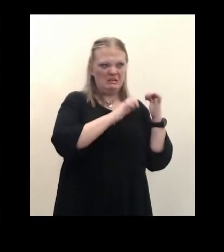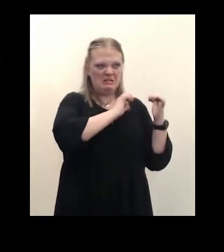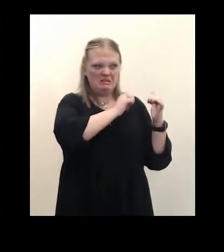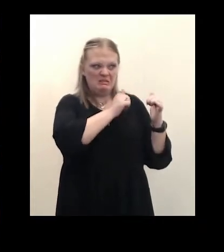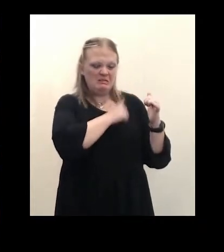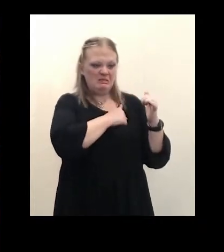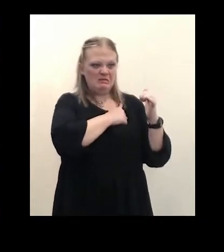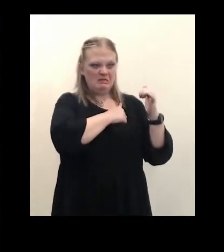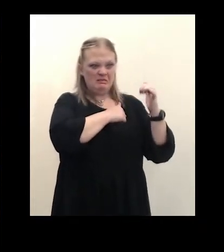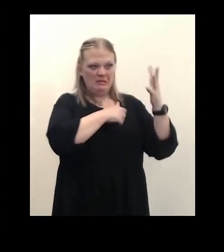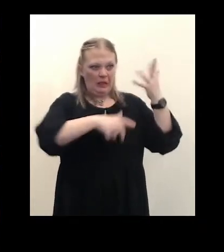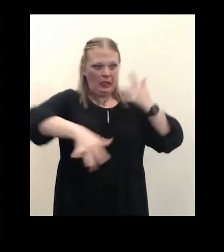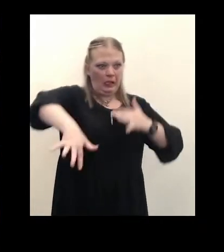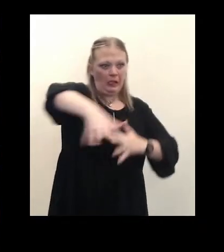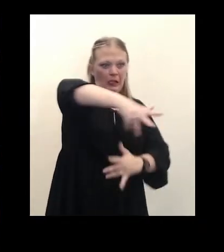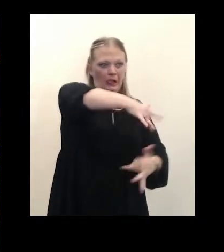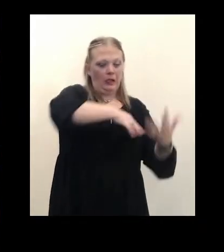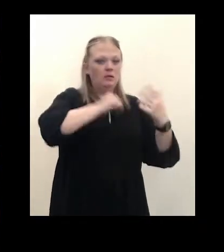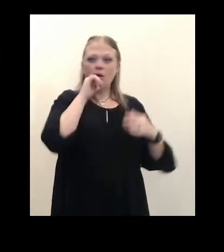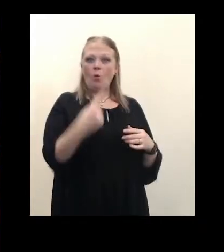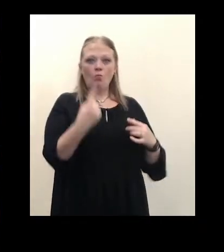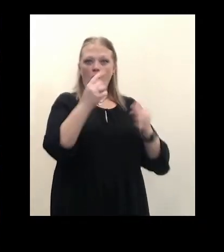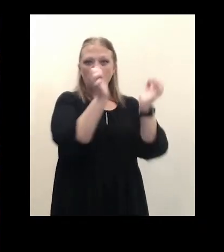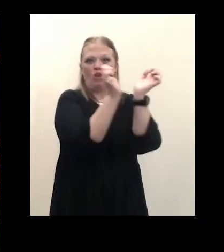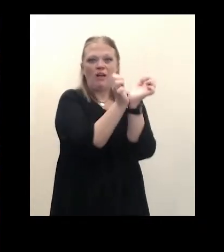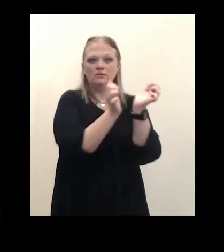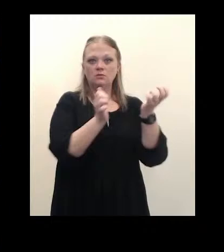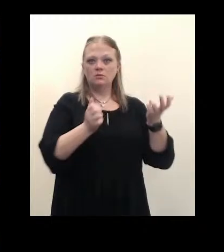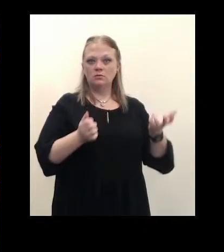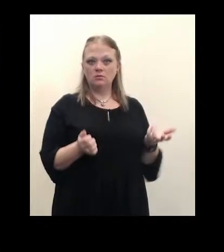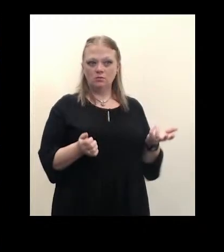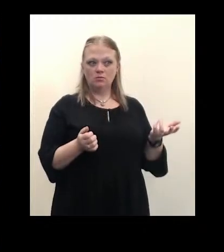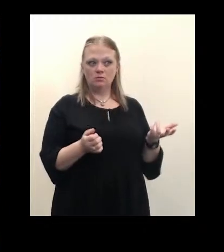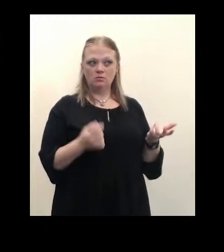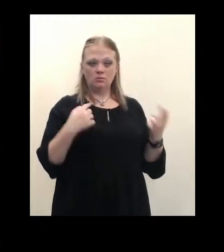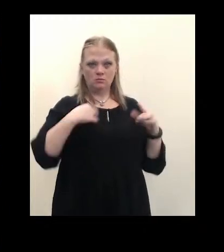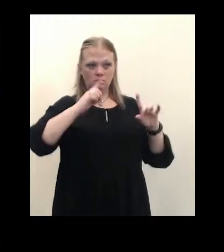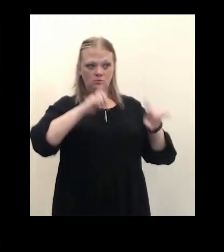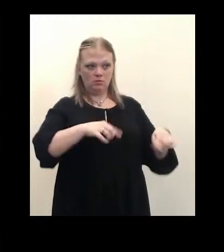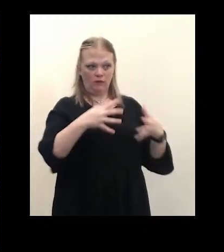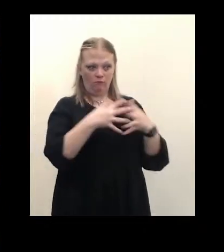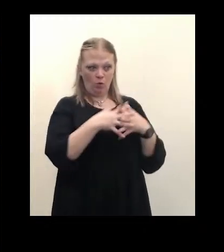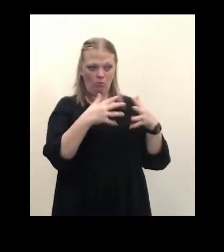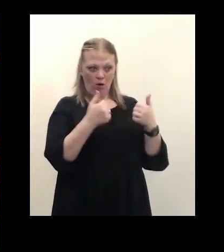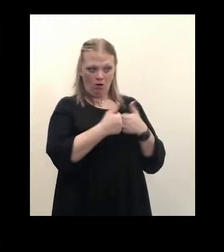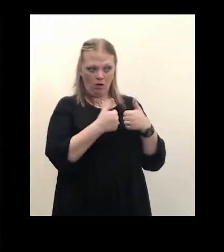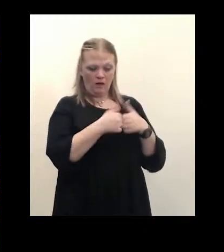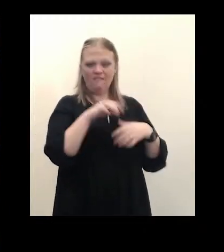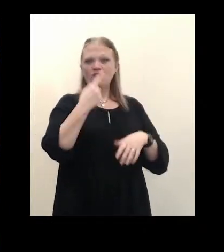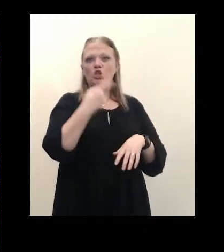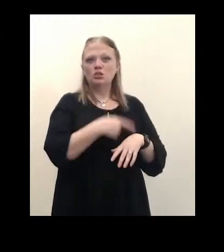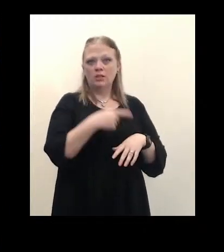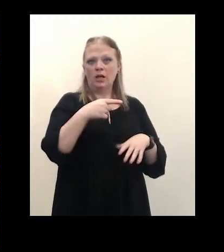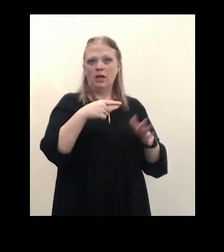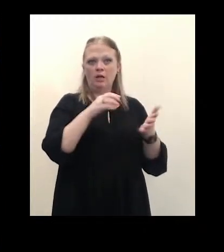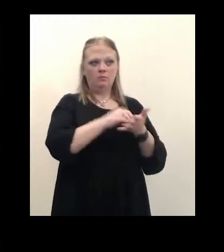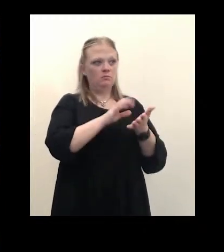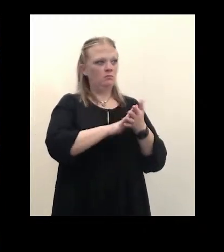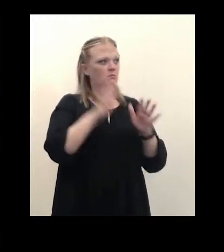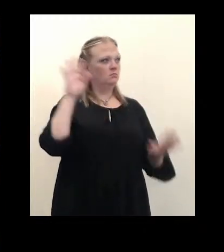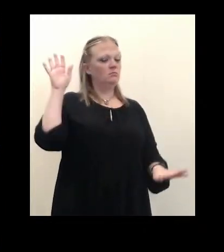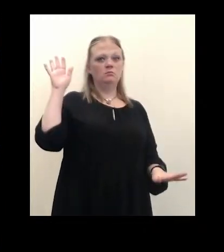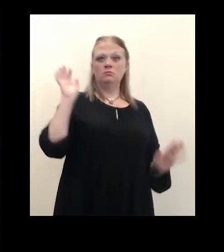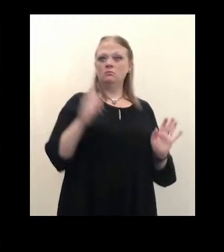was not a single arrest of an attendee at the football game, which is the first time that anyone can think about that on record.